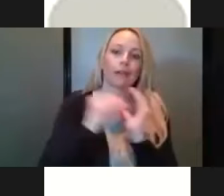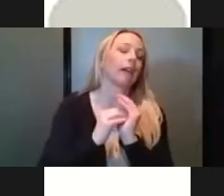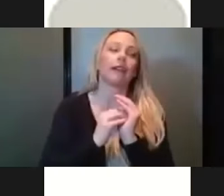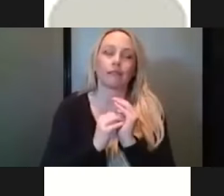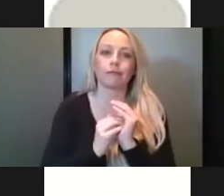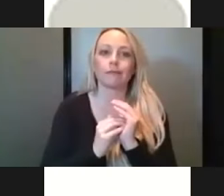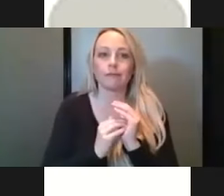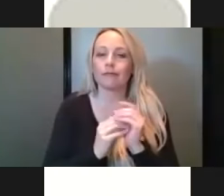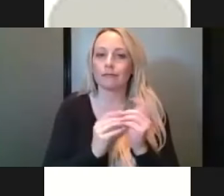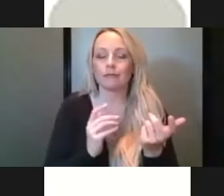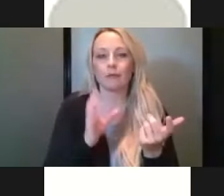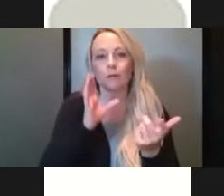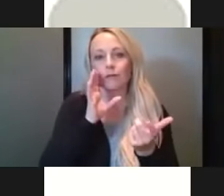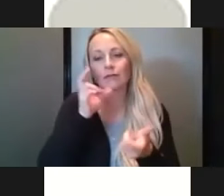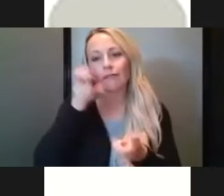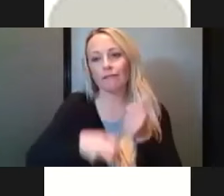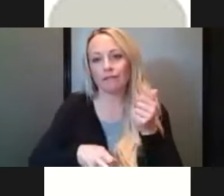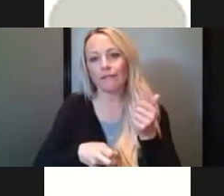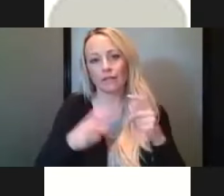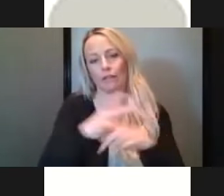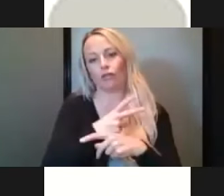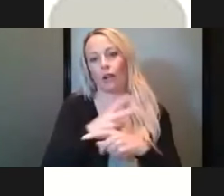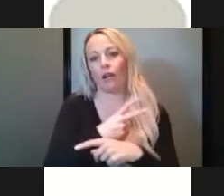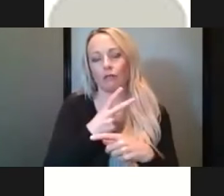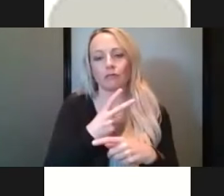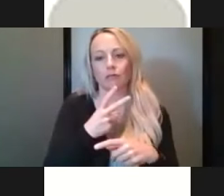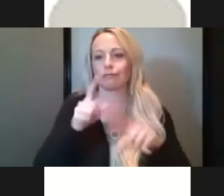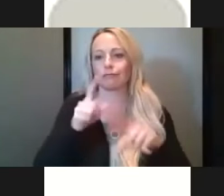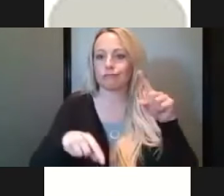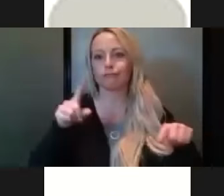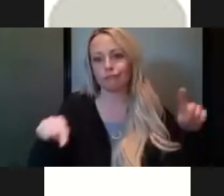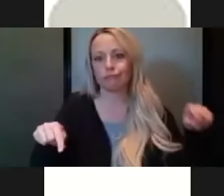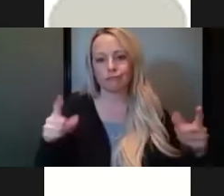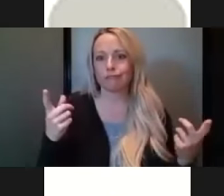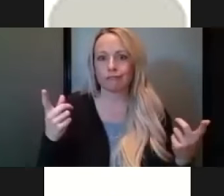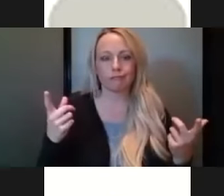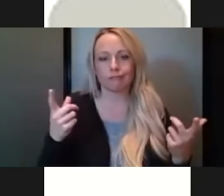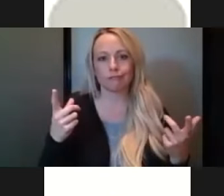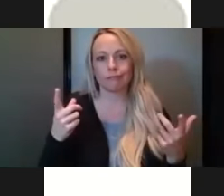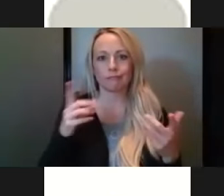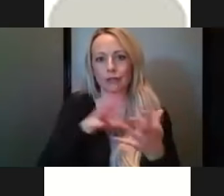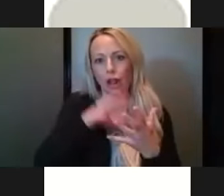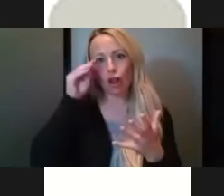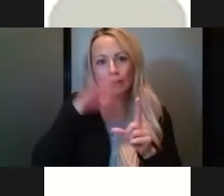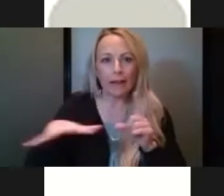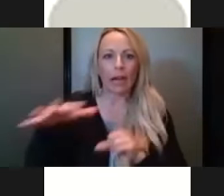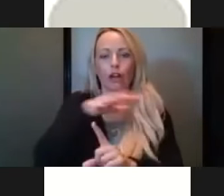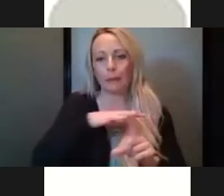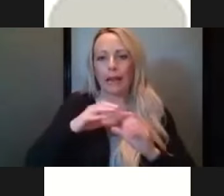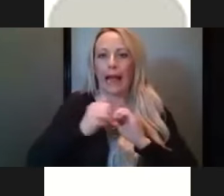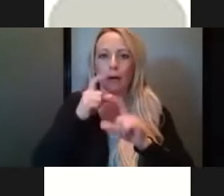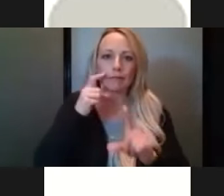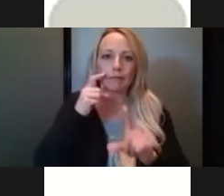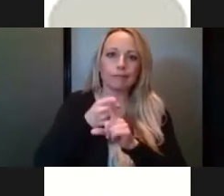You know, I worry it's just gonna be harder to figure out kind of a lot of these aspects of the learning environment, how they impact